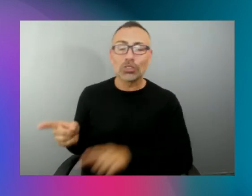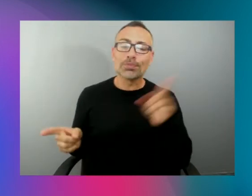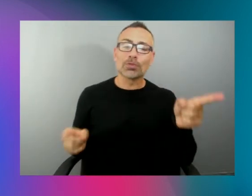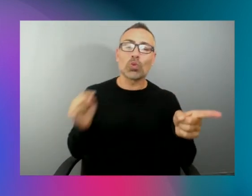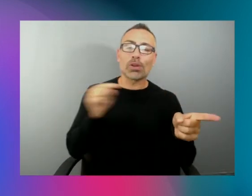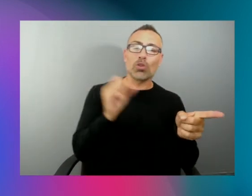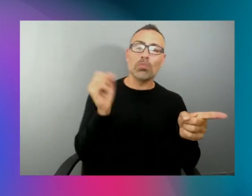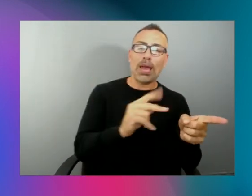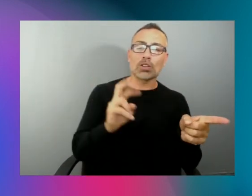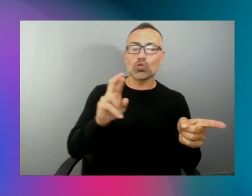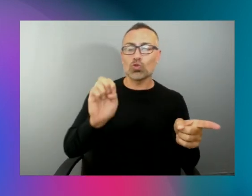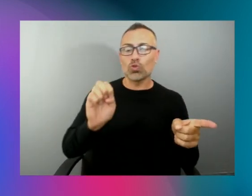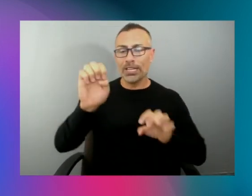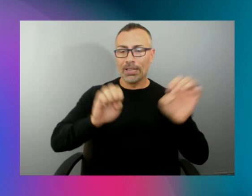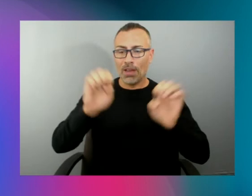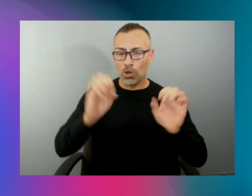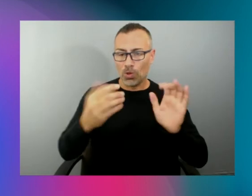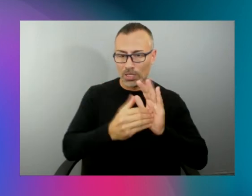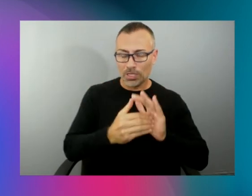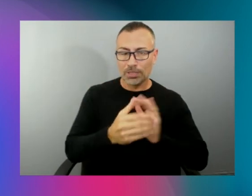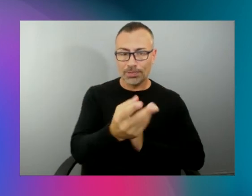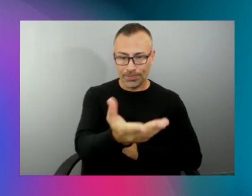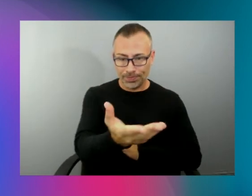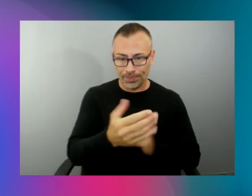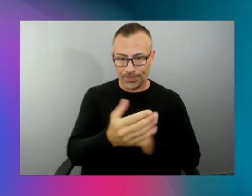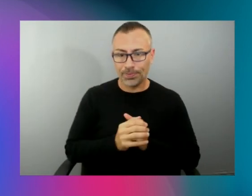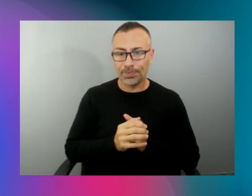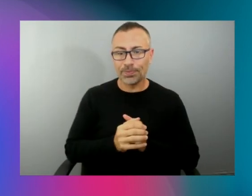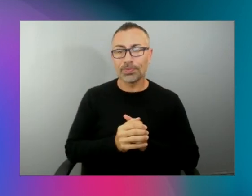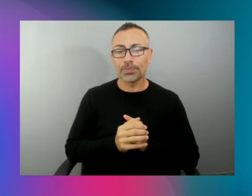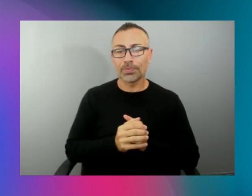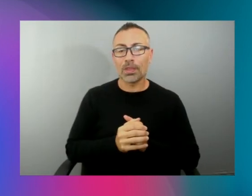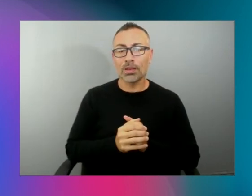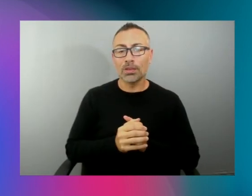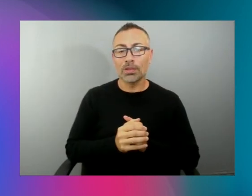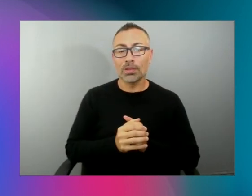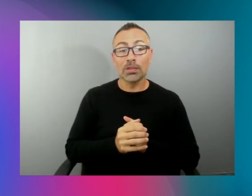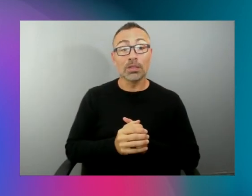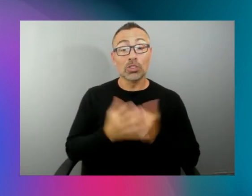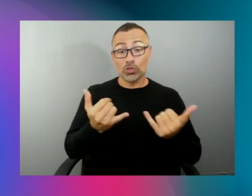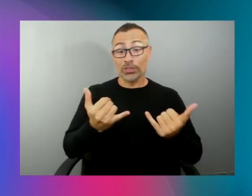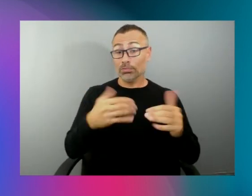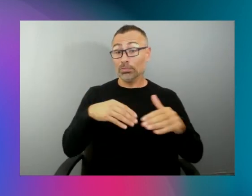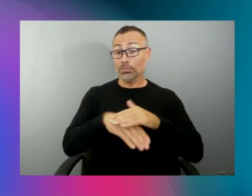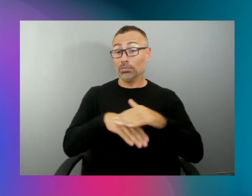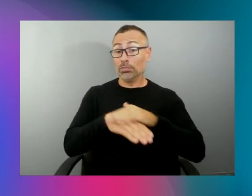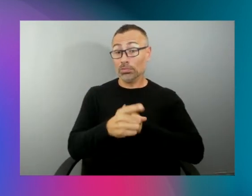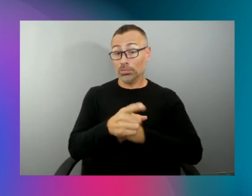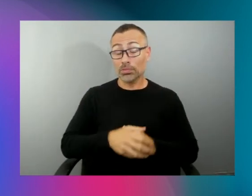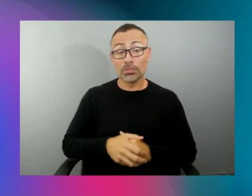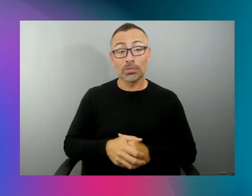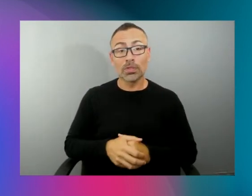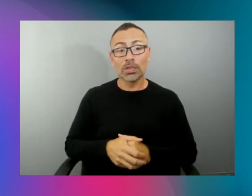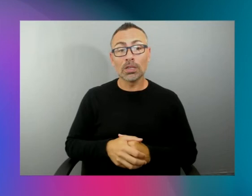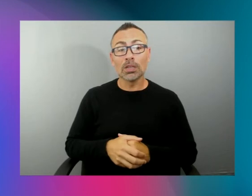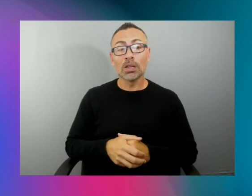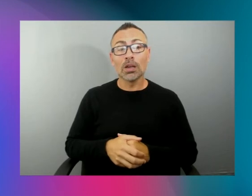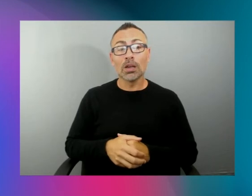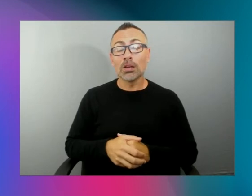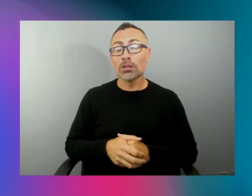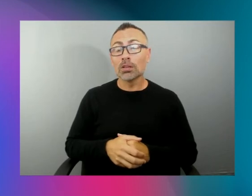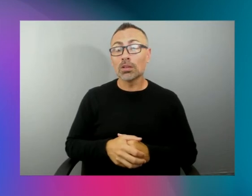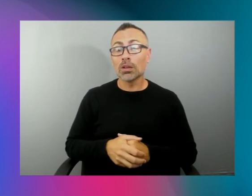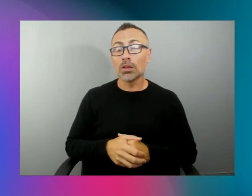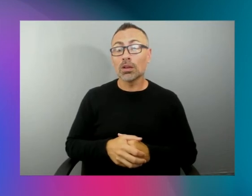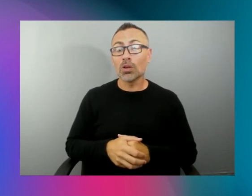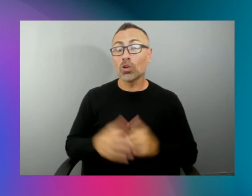See, now config bug, this is re-evaluated, right? It is successful here, all right? So in order to see whether it is success or not,